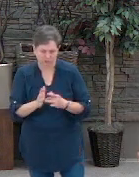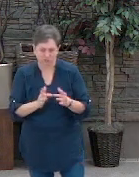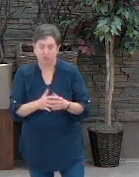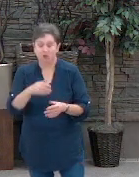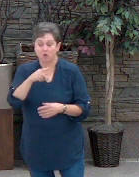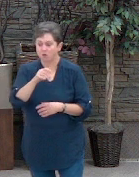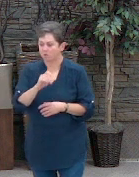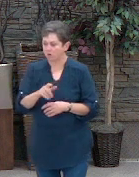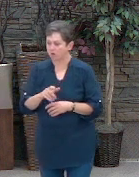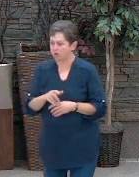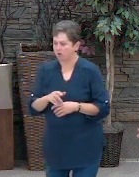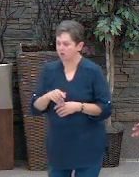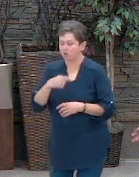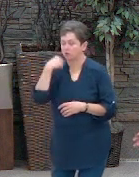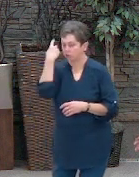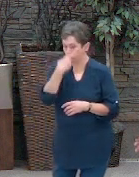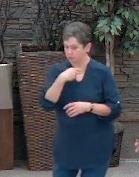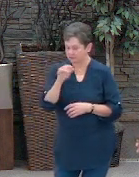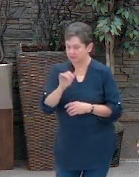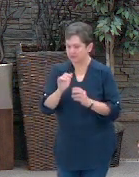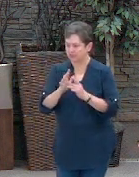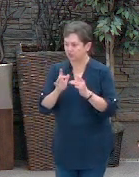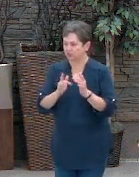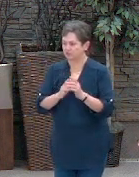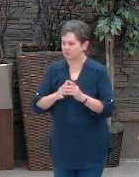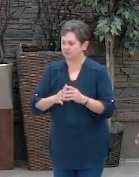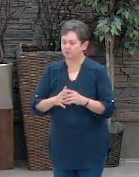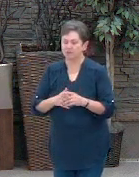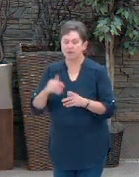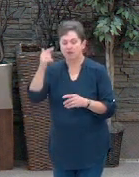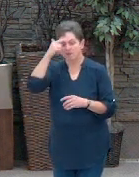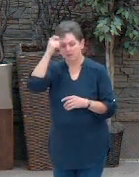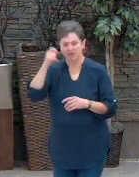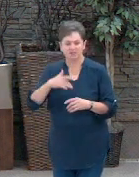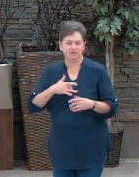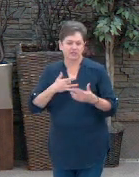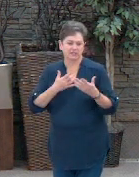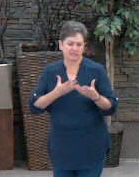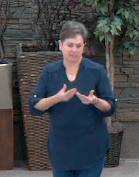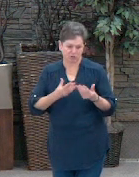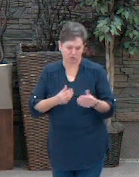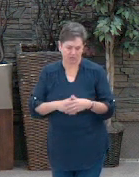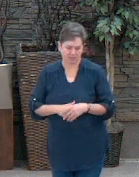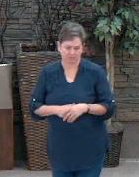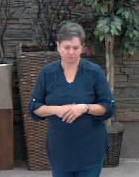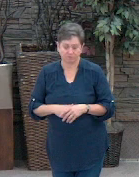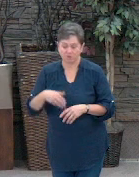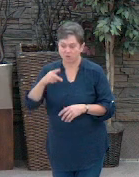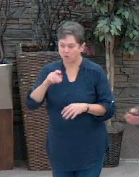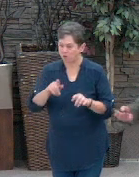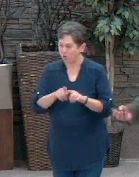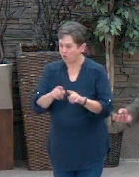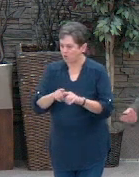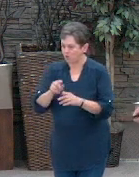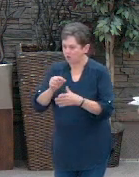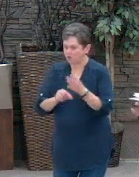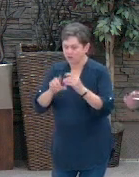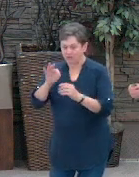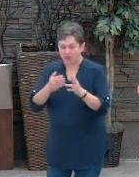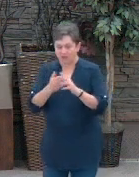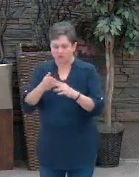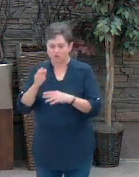Paul looks like Jesus because of his tenderness. Paul also, in verses 9 through